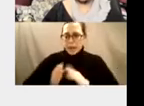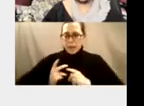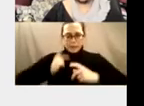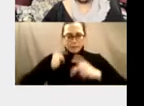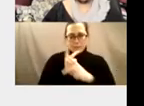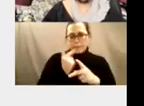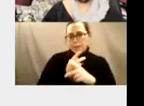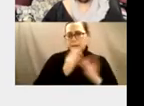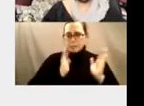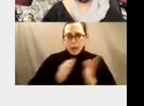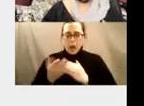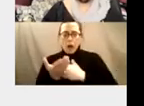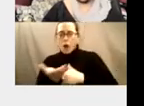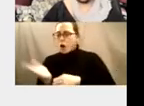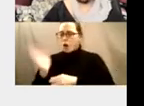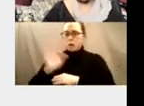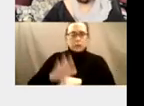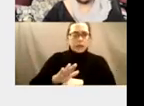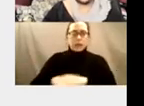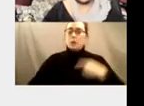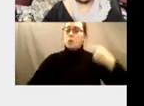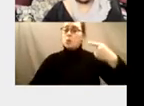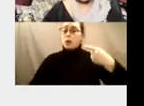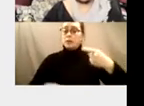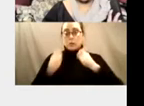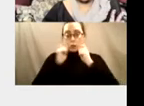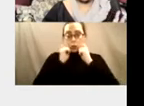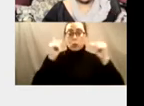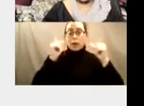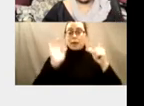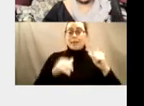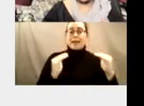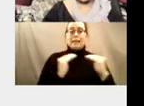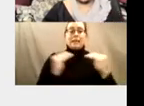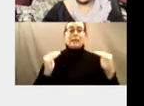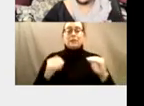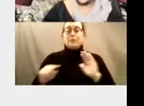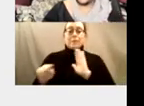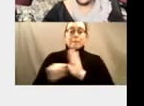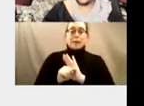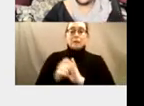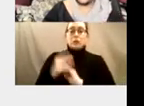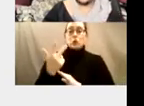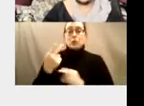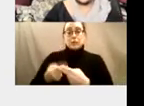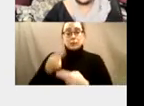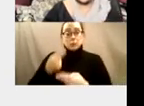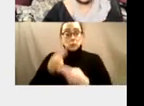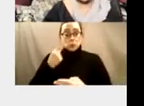throughout the day. 1, waking up equals -3 spoons because I couldn't